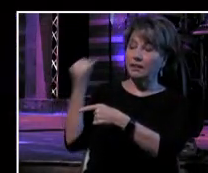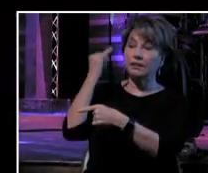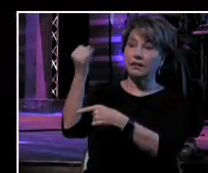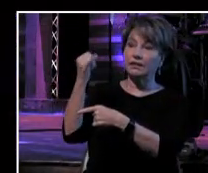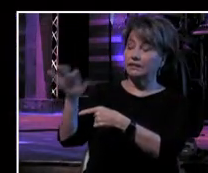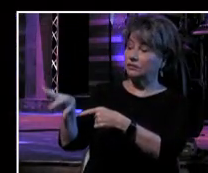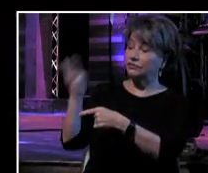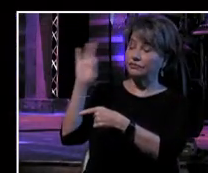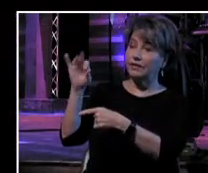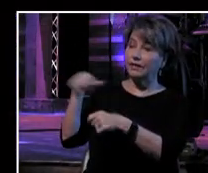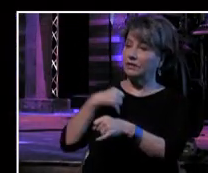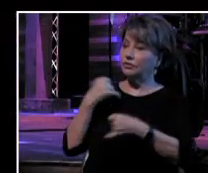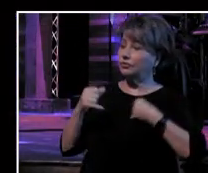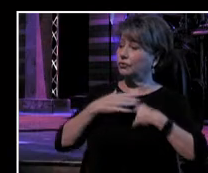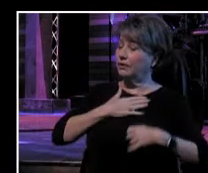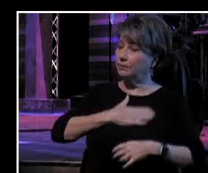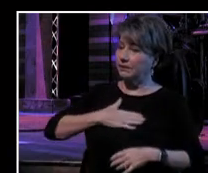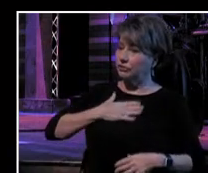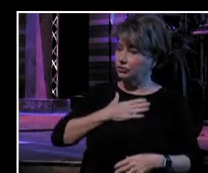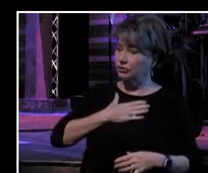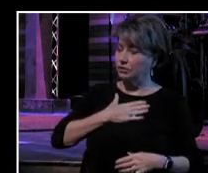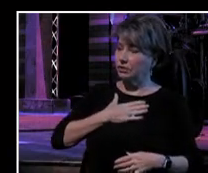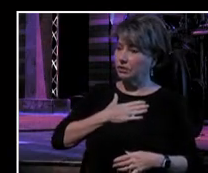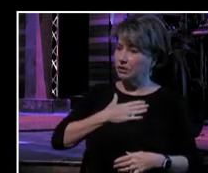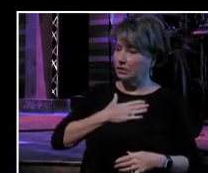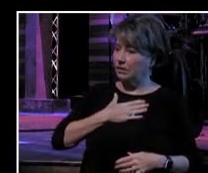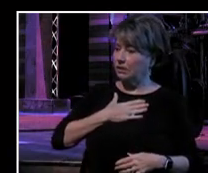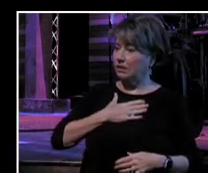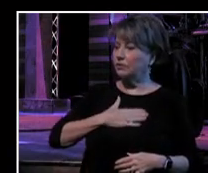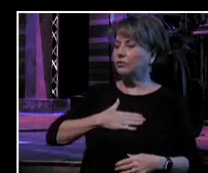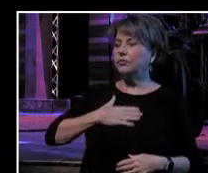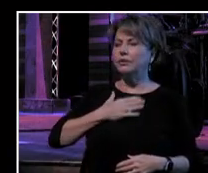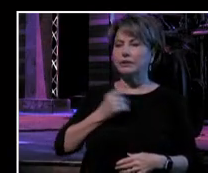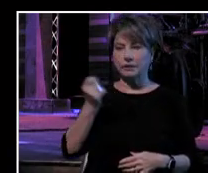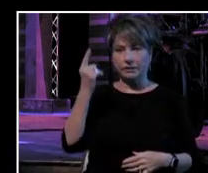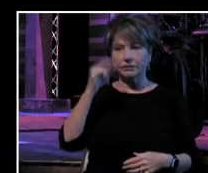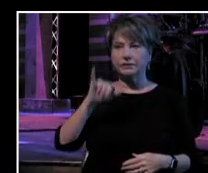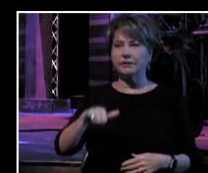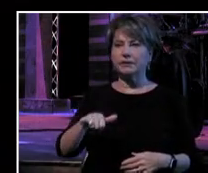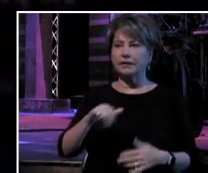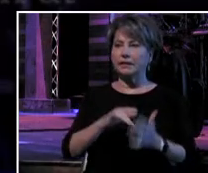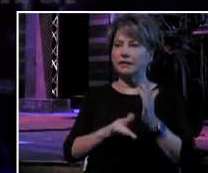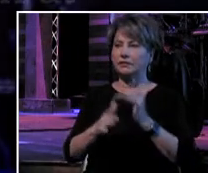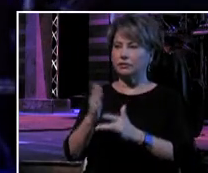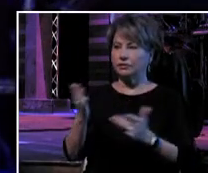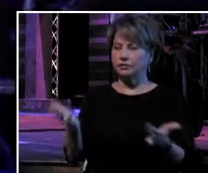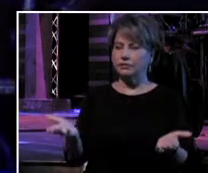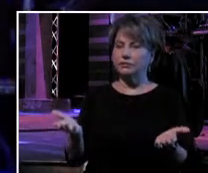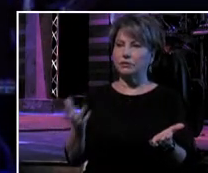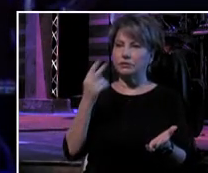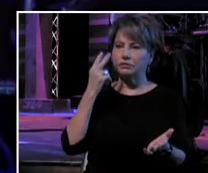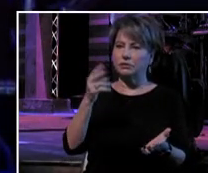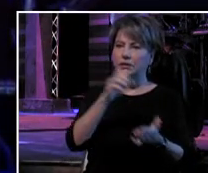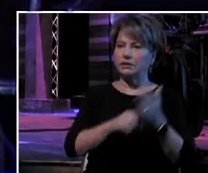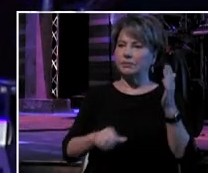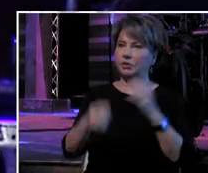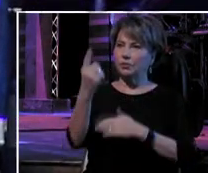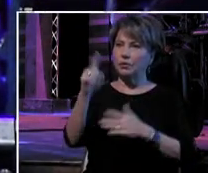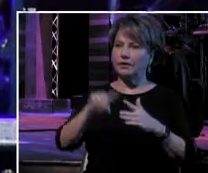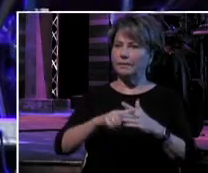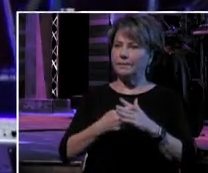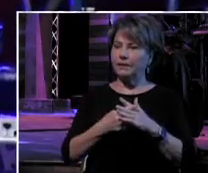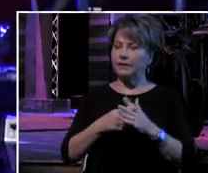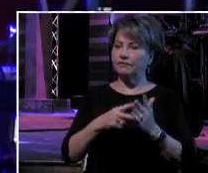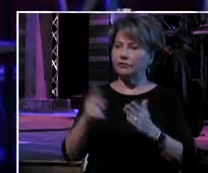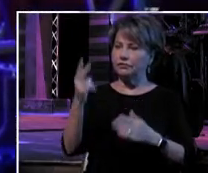your joy, your pleasure, take your greatest pleasure in Jesus. Okay, so let's take a look at chapter 1, beginning with verse